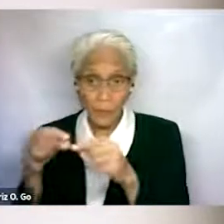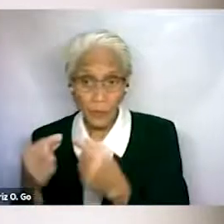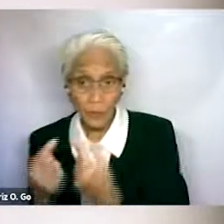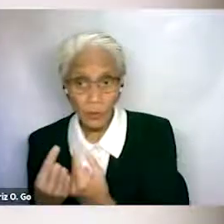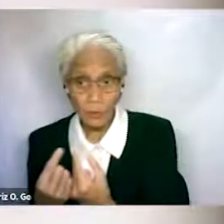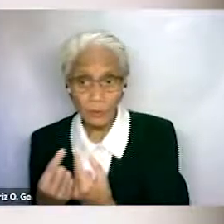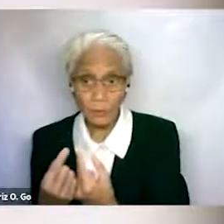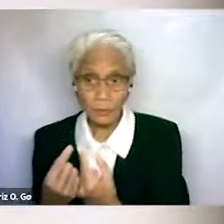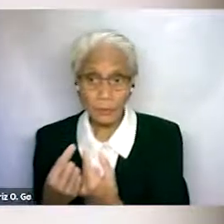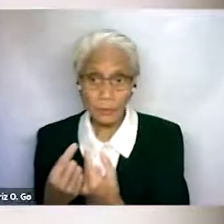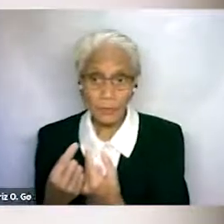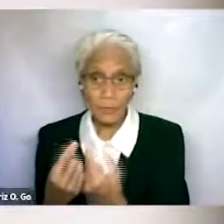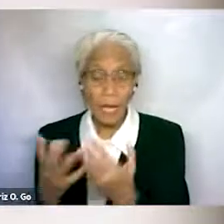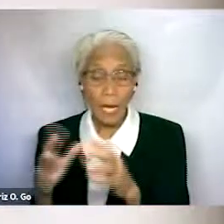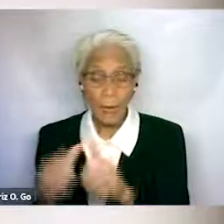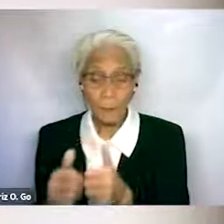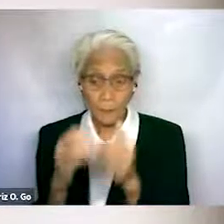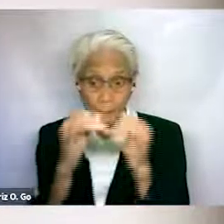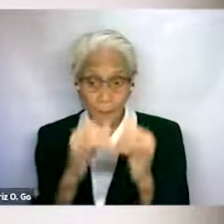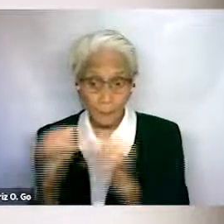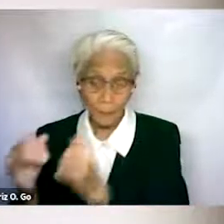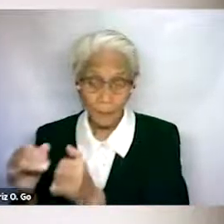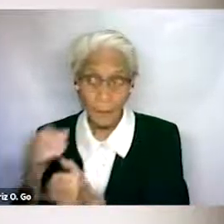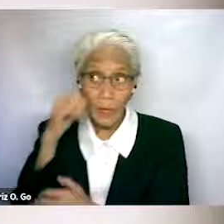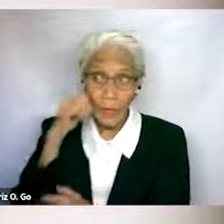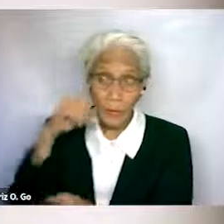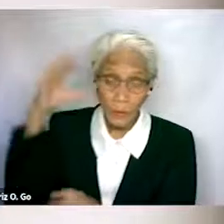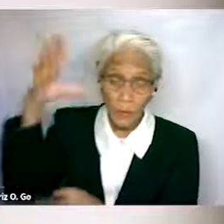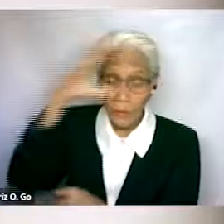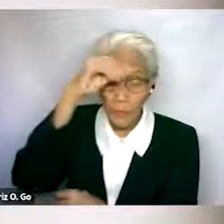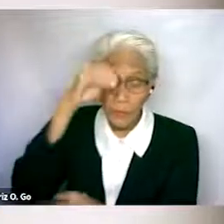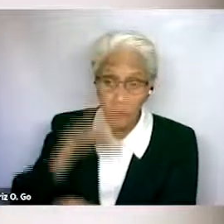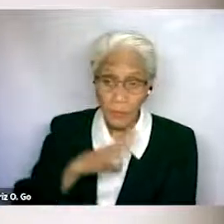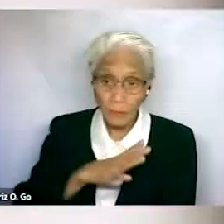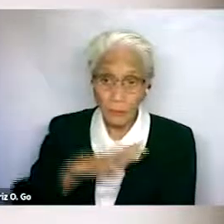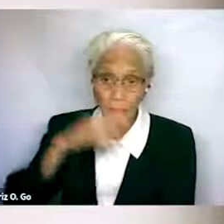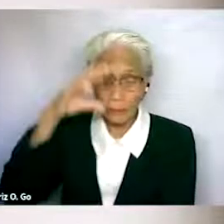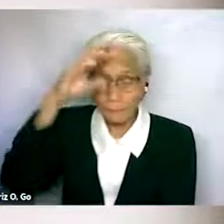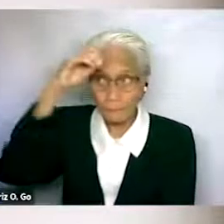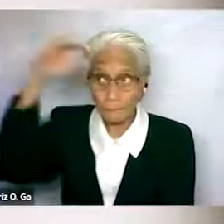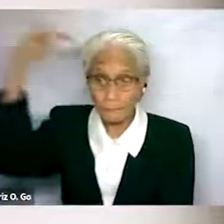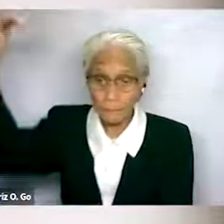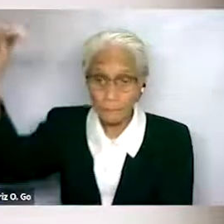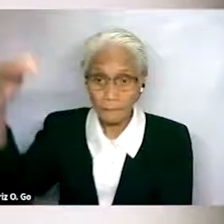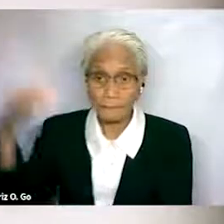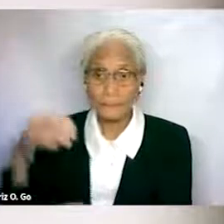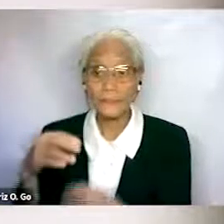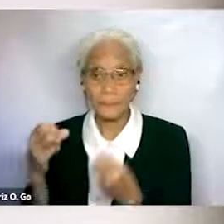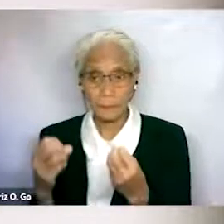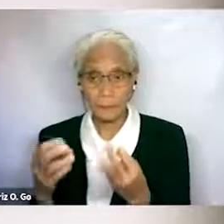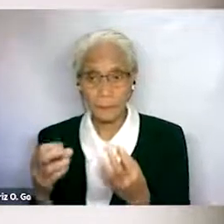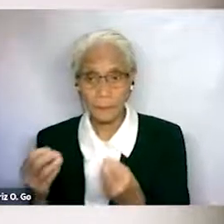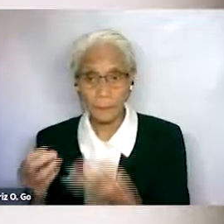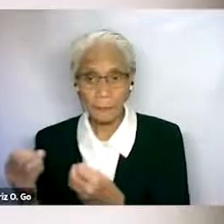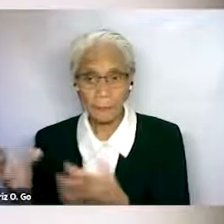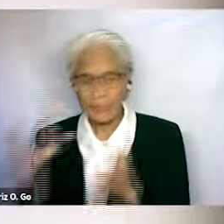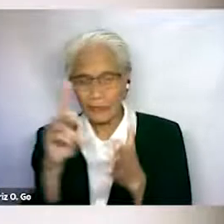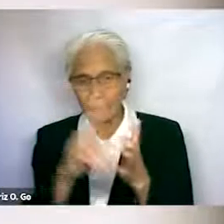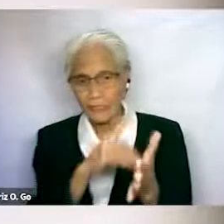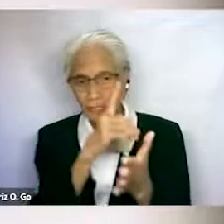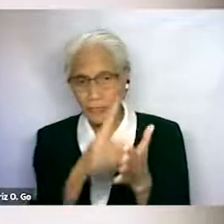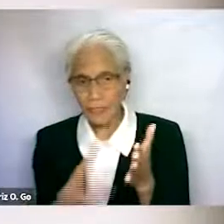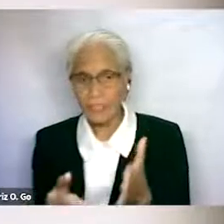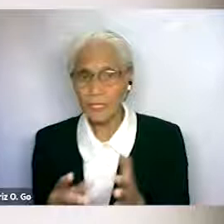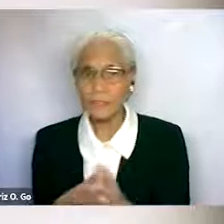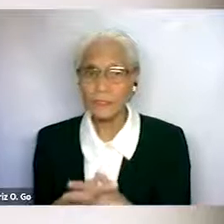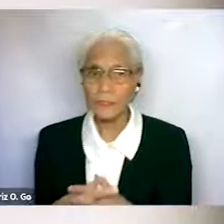could be serve as guide as well for advocates would be GR 14, female circumcision. Then there's a rundown. I will not go